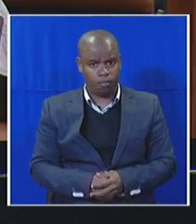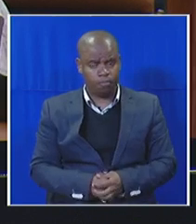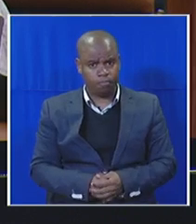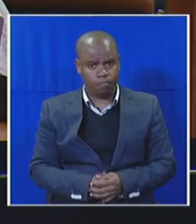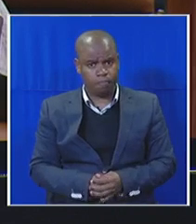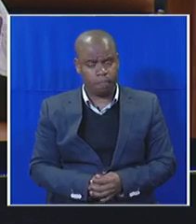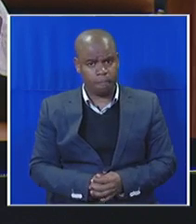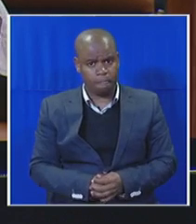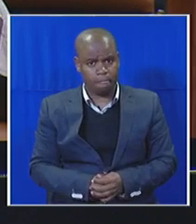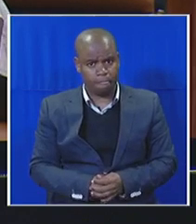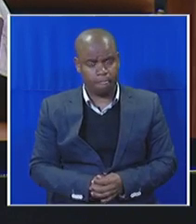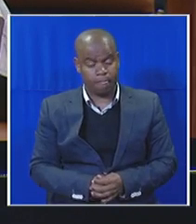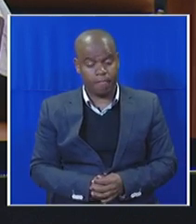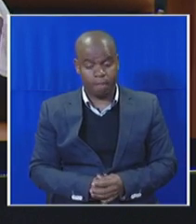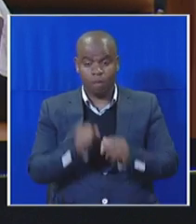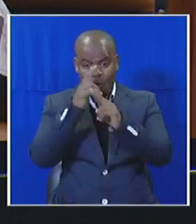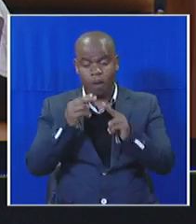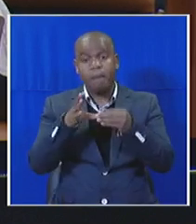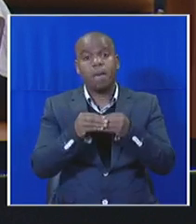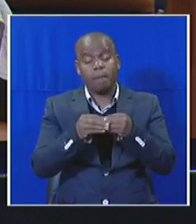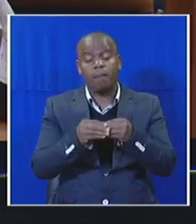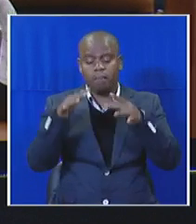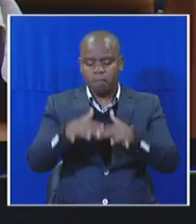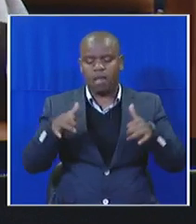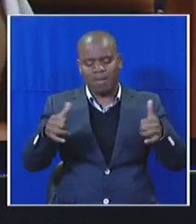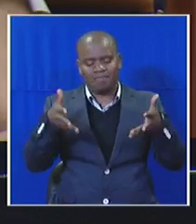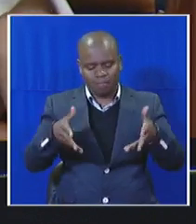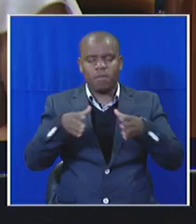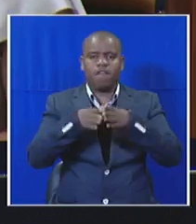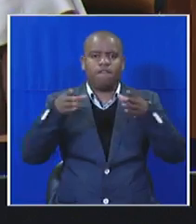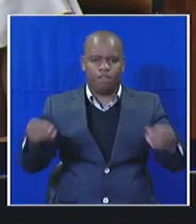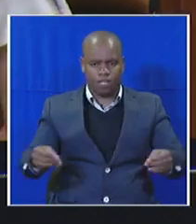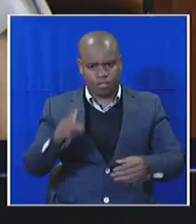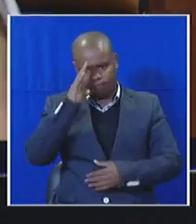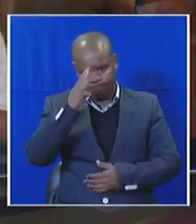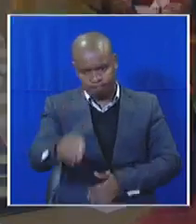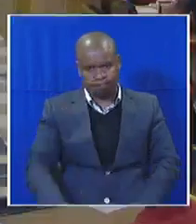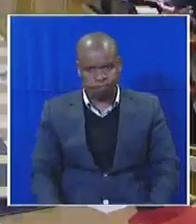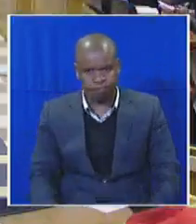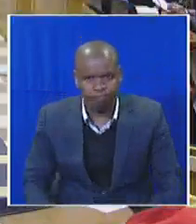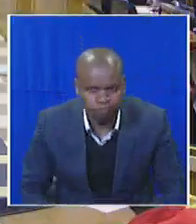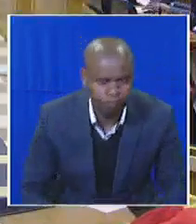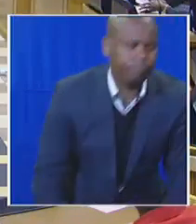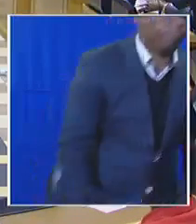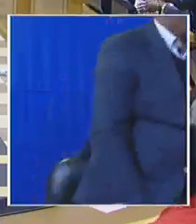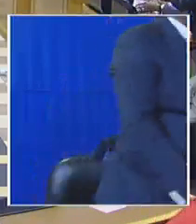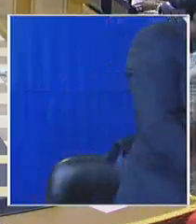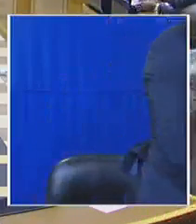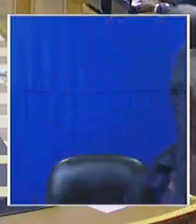honorable members, the House is You adjourned. protect the president. You protecting him.